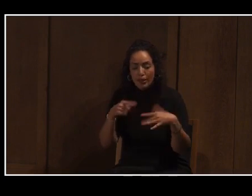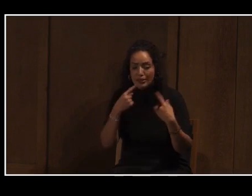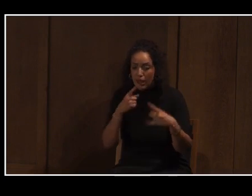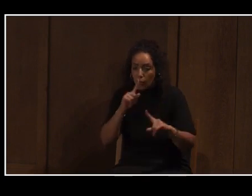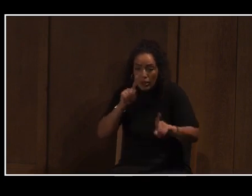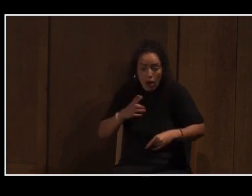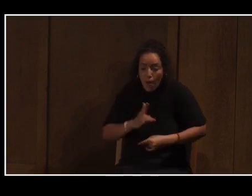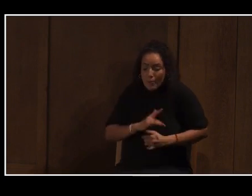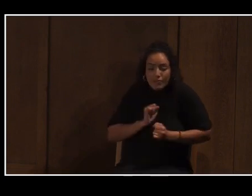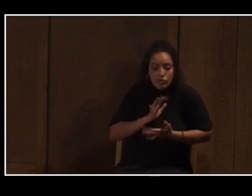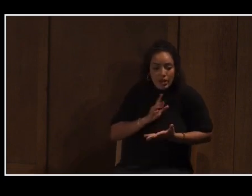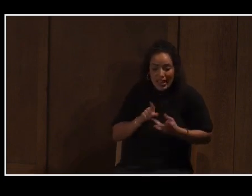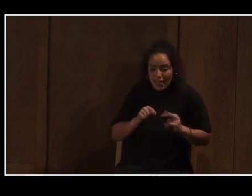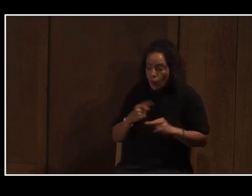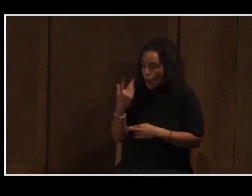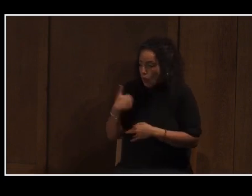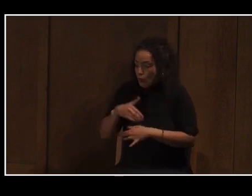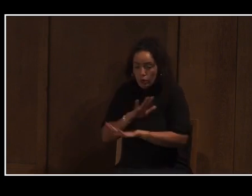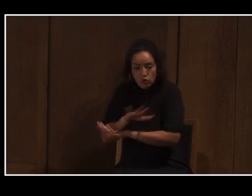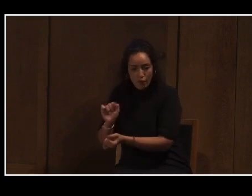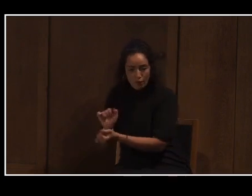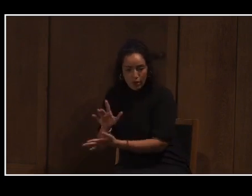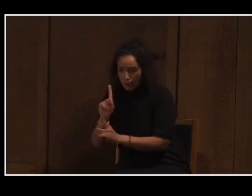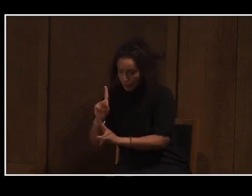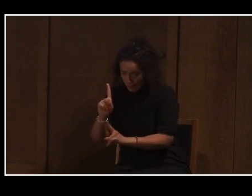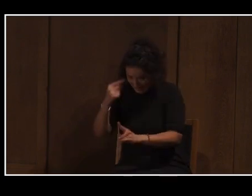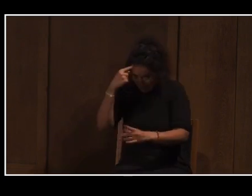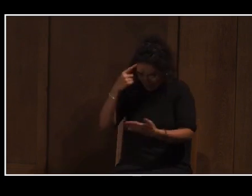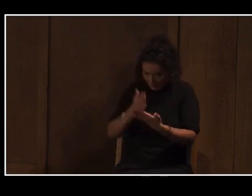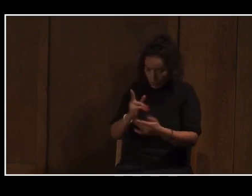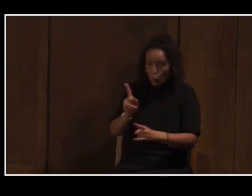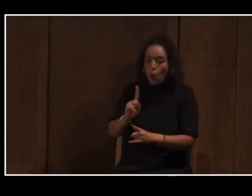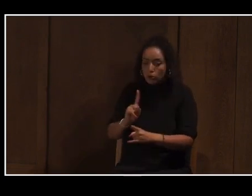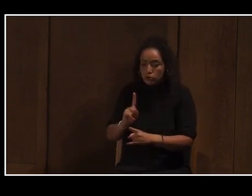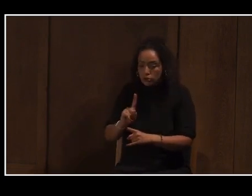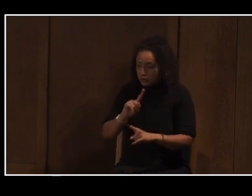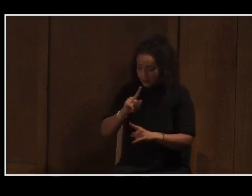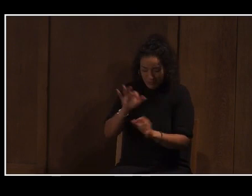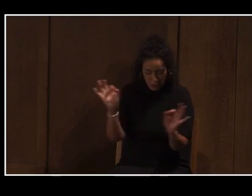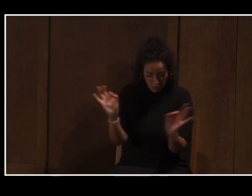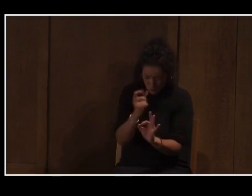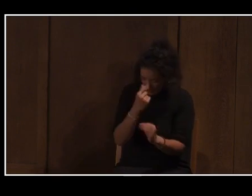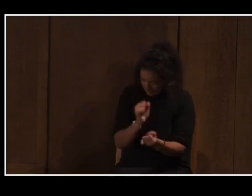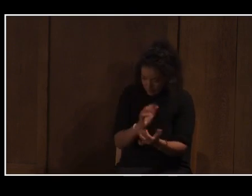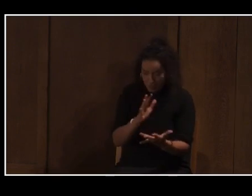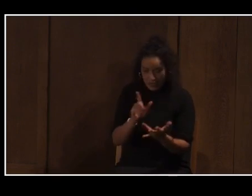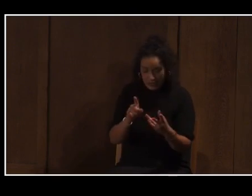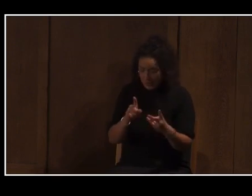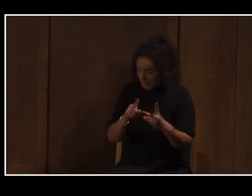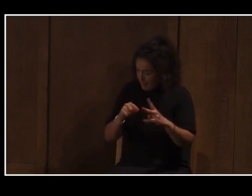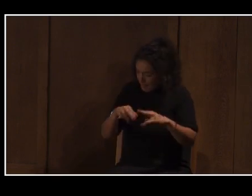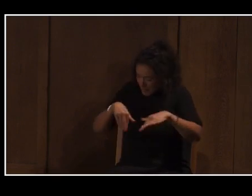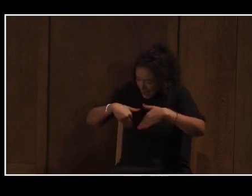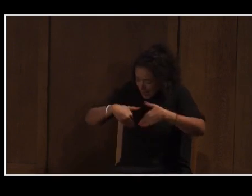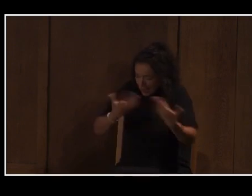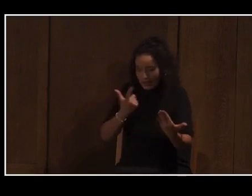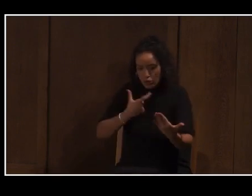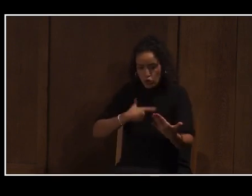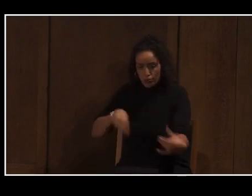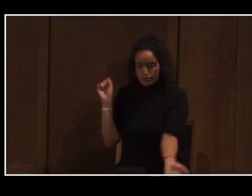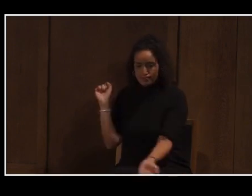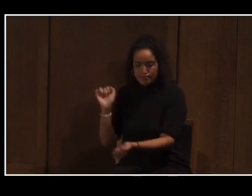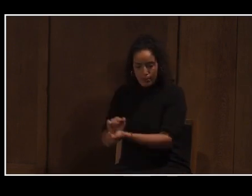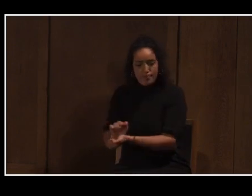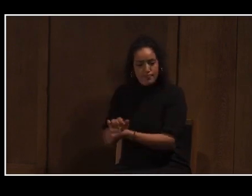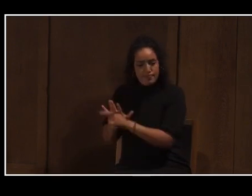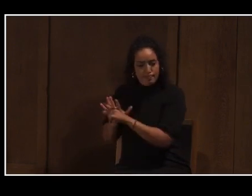but I believe that we can't be free unless, we can't be free while any human and more than human is unfree.